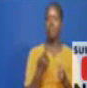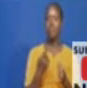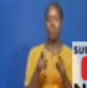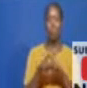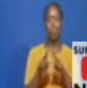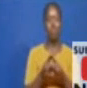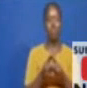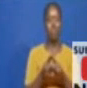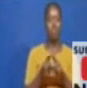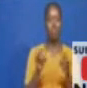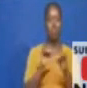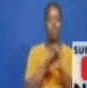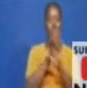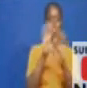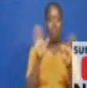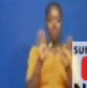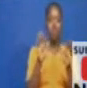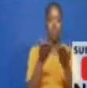a clarification to this